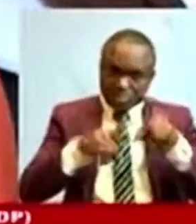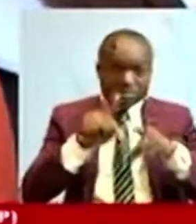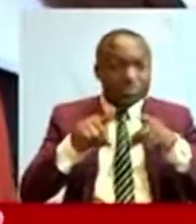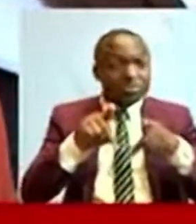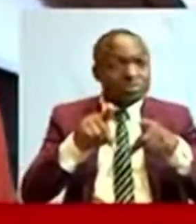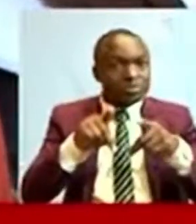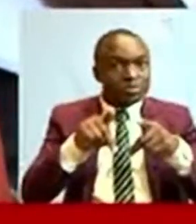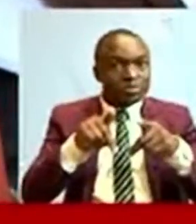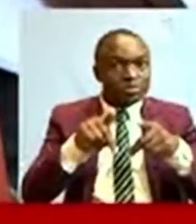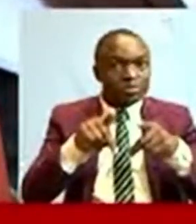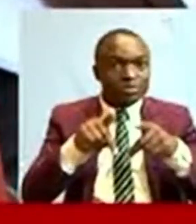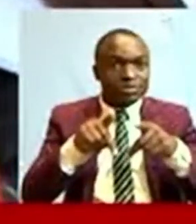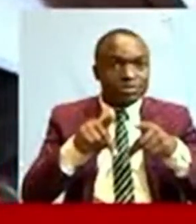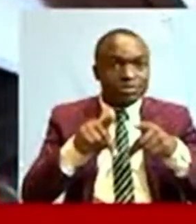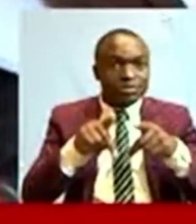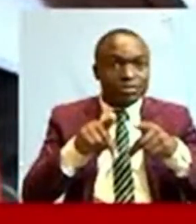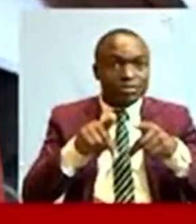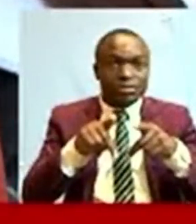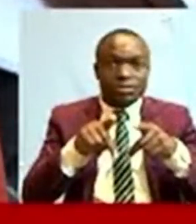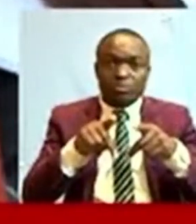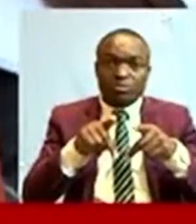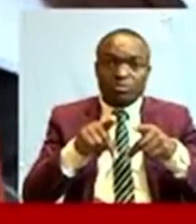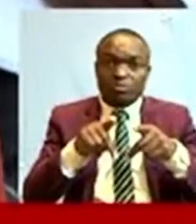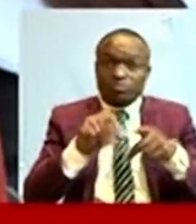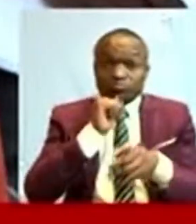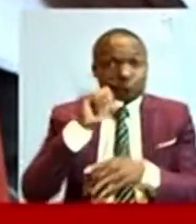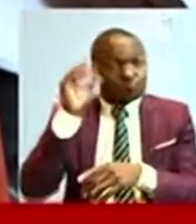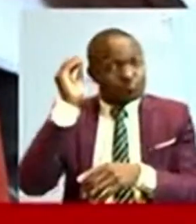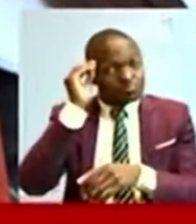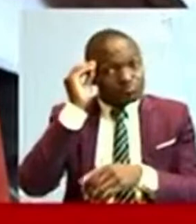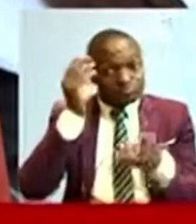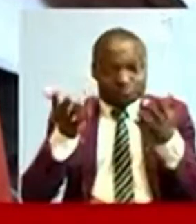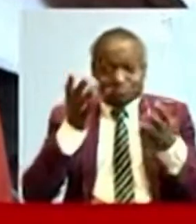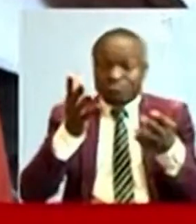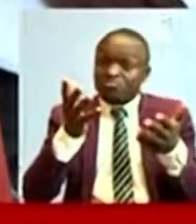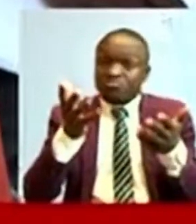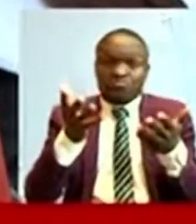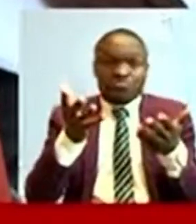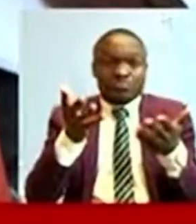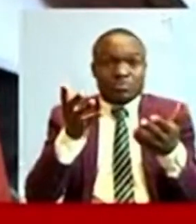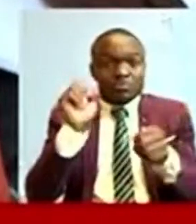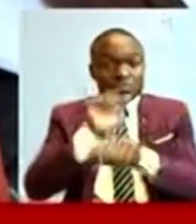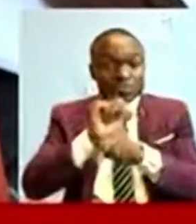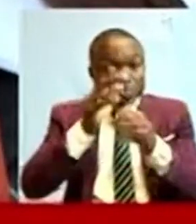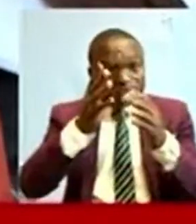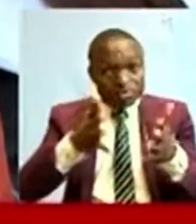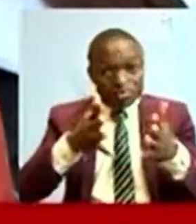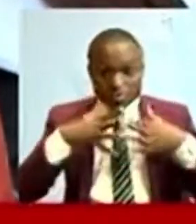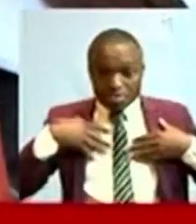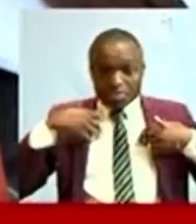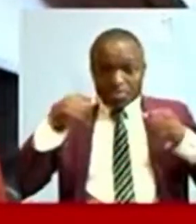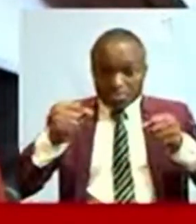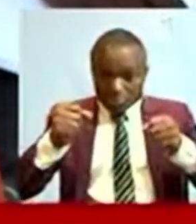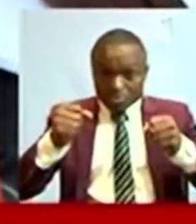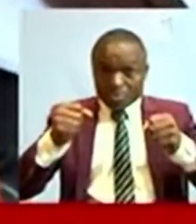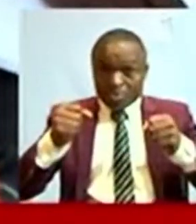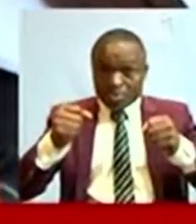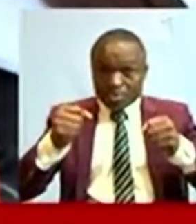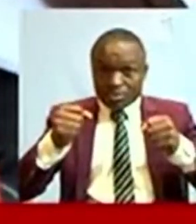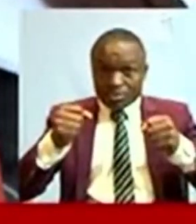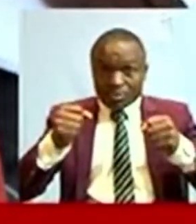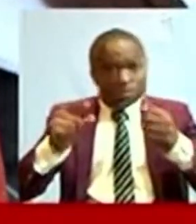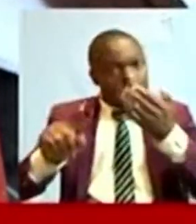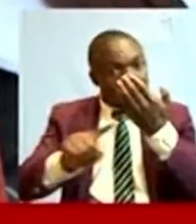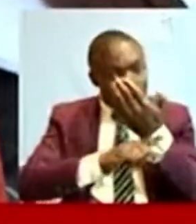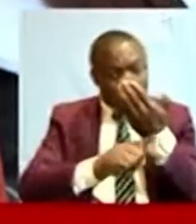to be maybe strangers, like the health workers. In the urban areas, it happens as well. The women are kept in the ward, sometimes